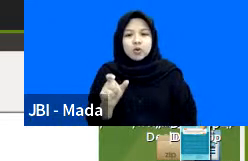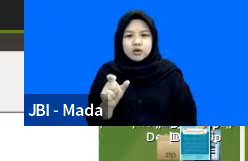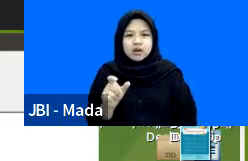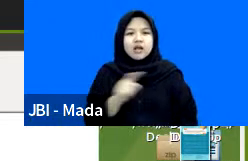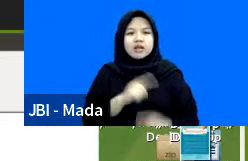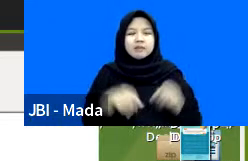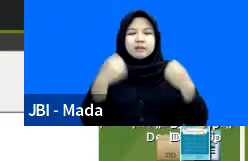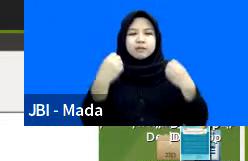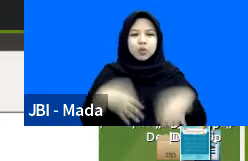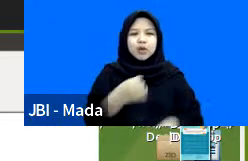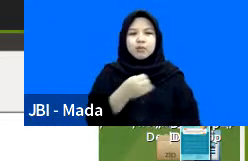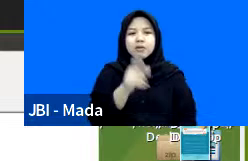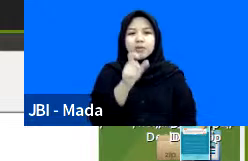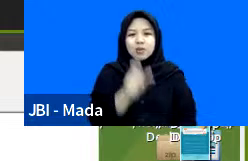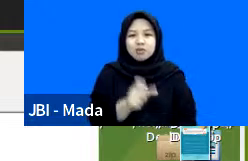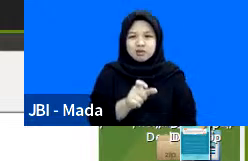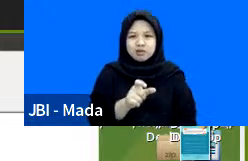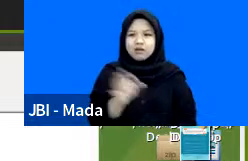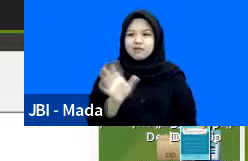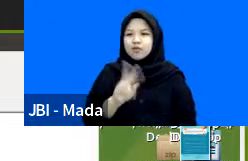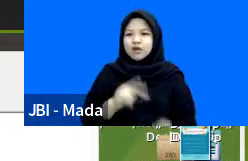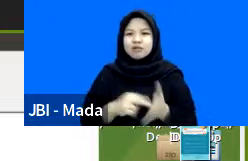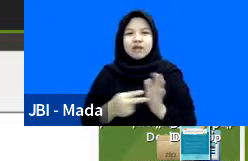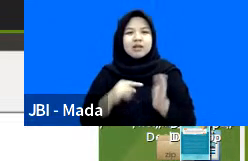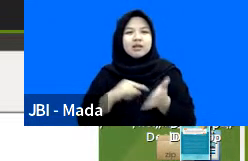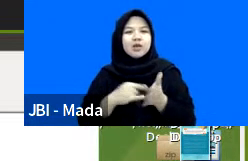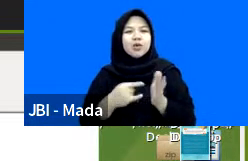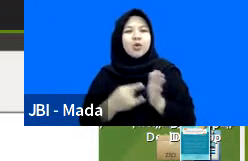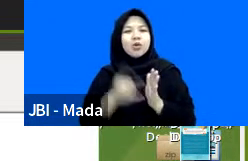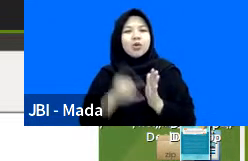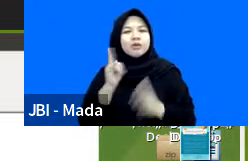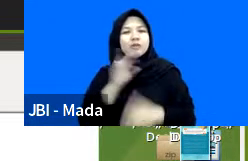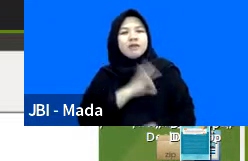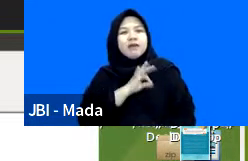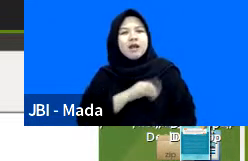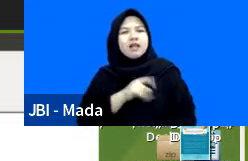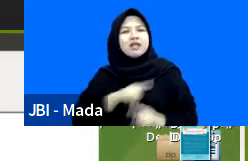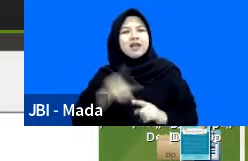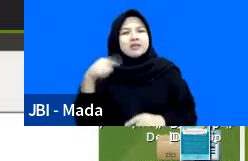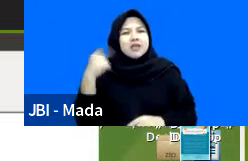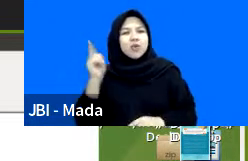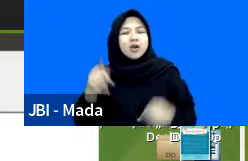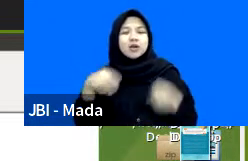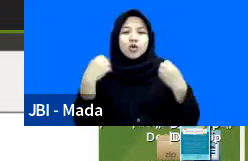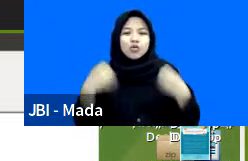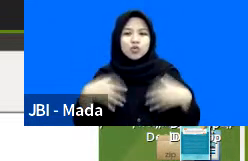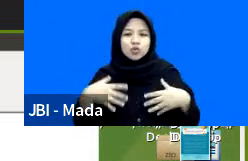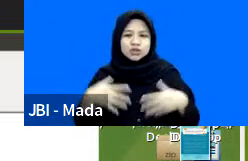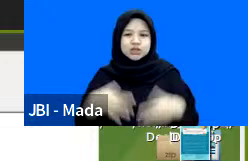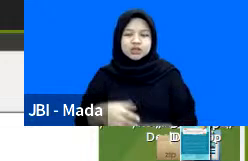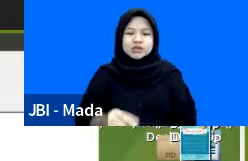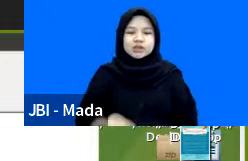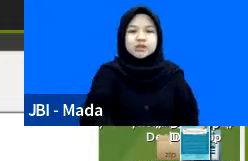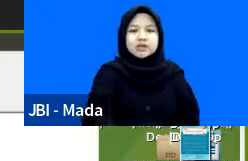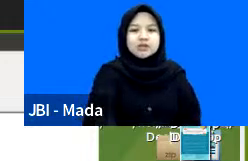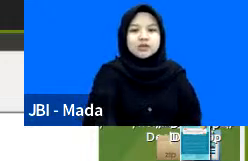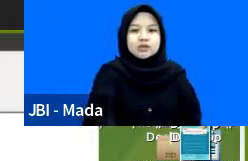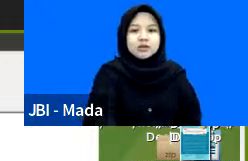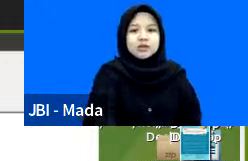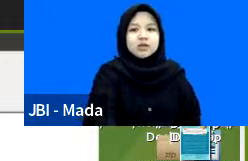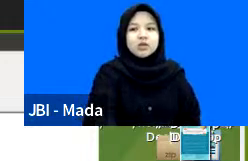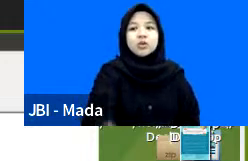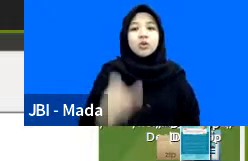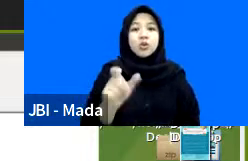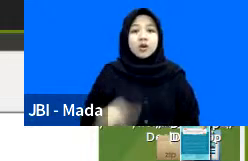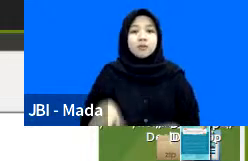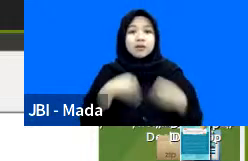benefits everybody. There is a harm and a benefit, both are there. And what he says, the people who benefit from it want to convince the people